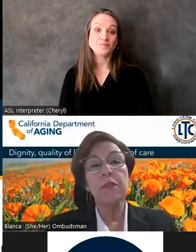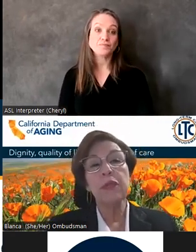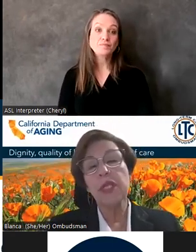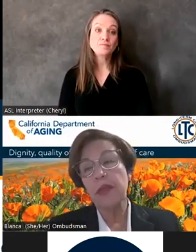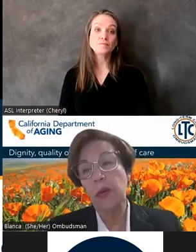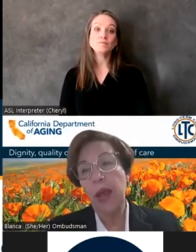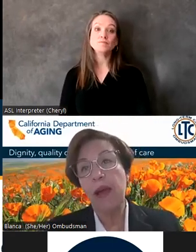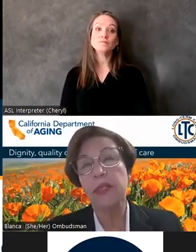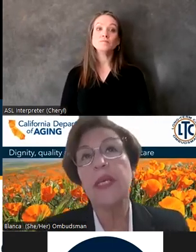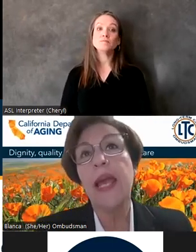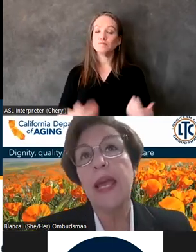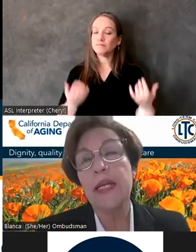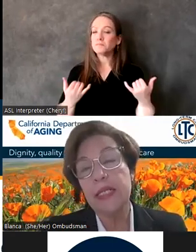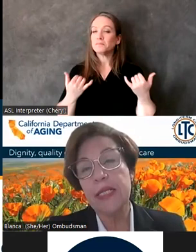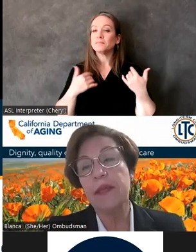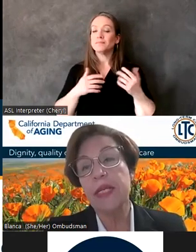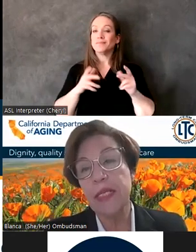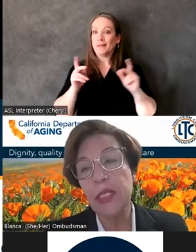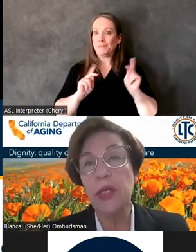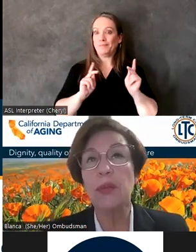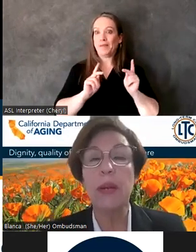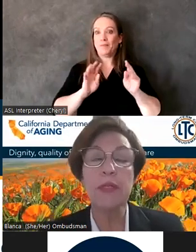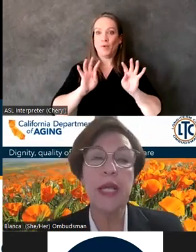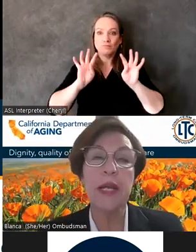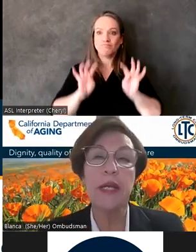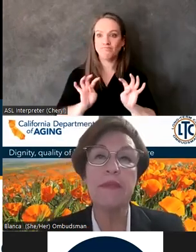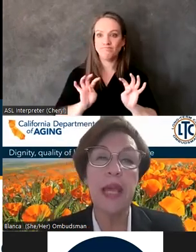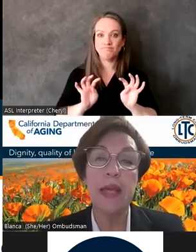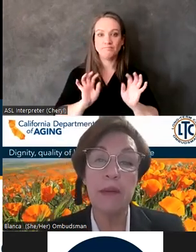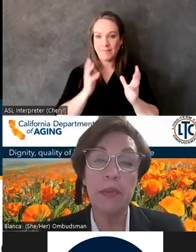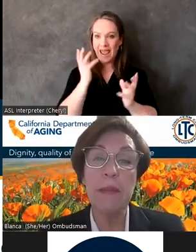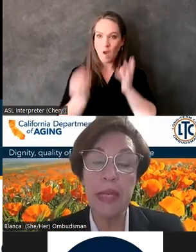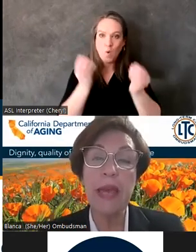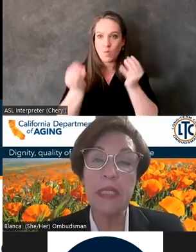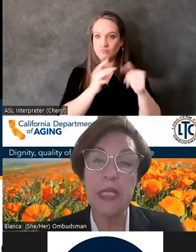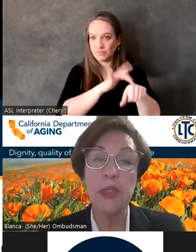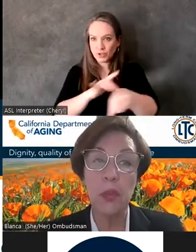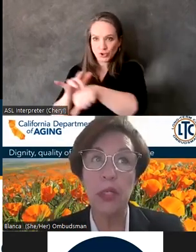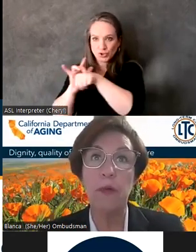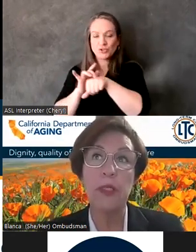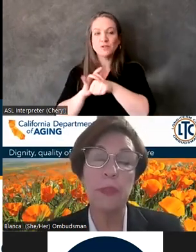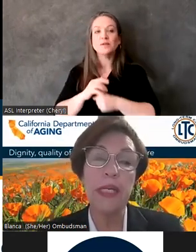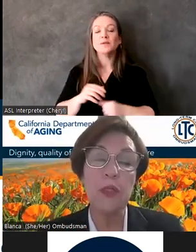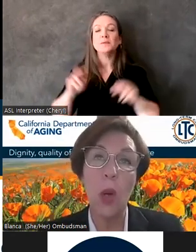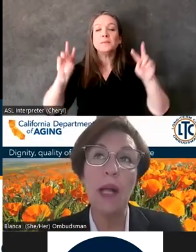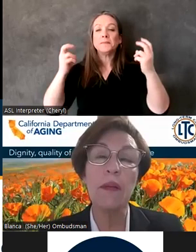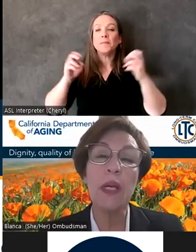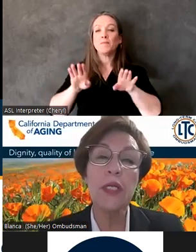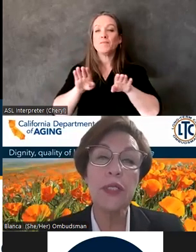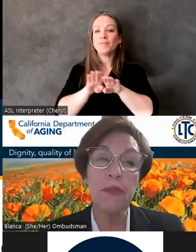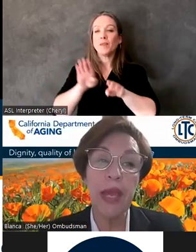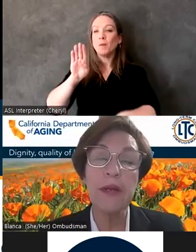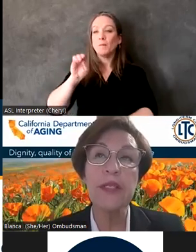So the boots on the ground, and as I said, the essential representatives, and they became essential workforce because